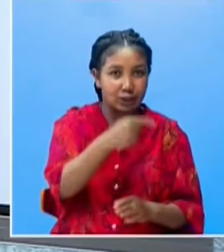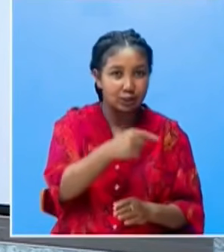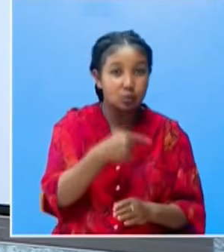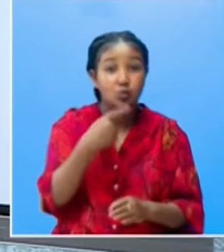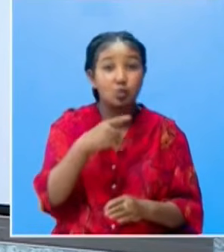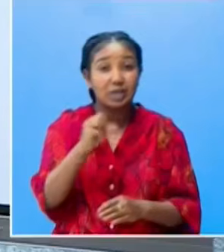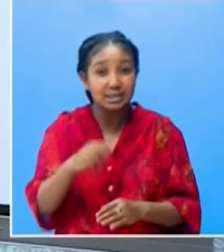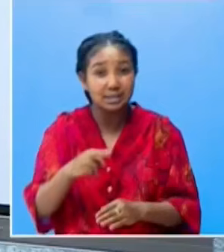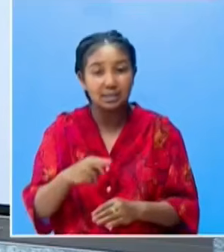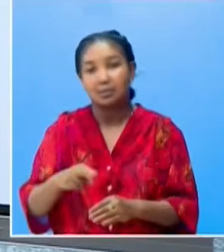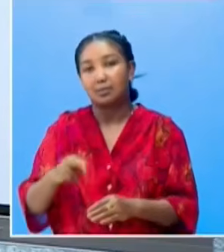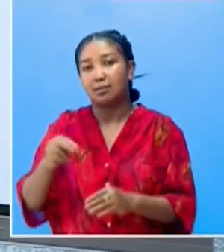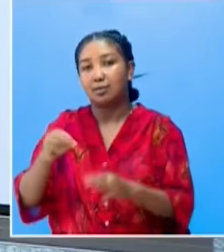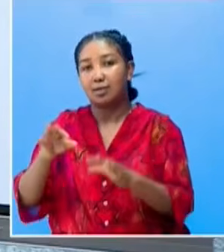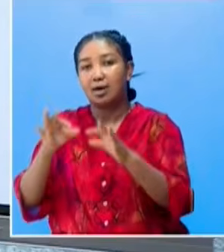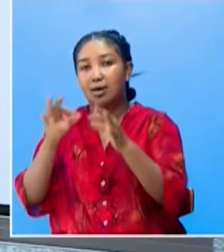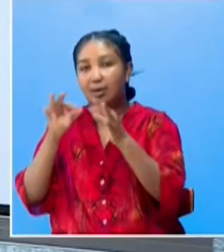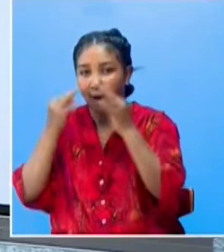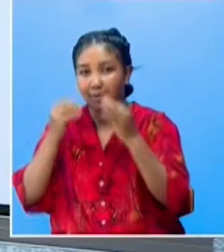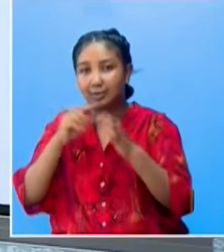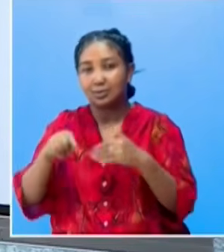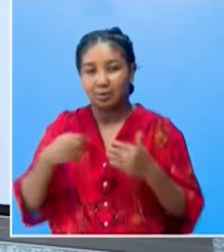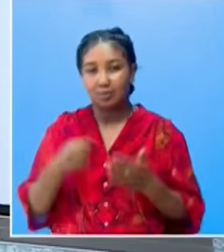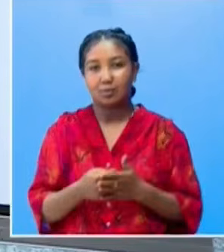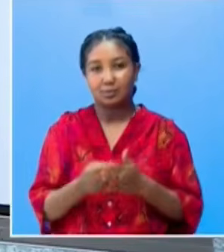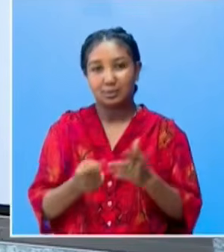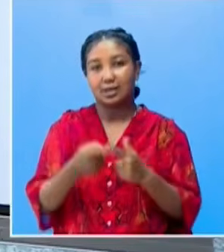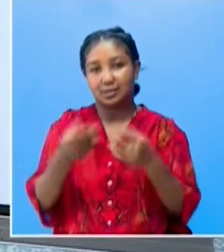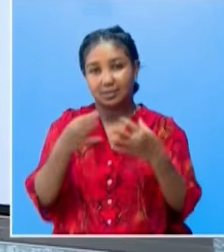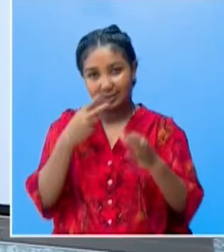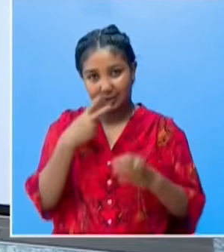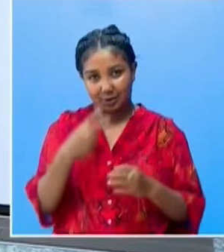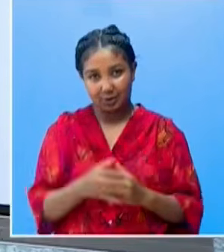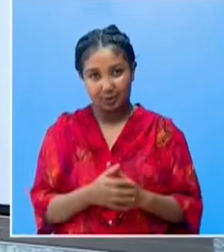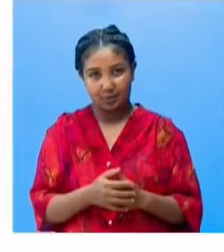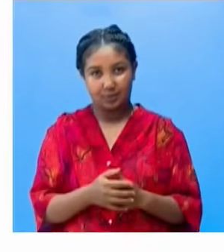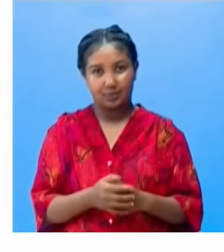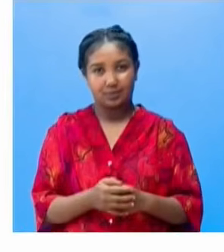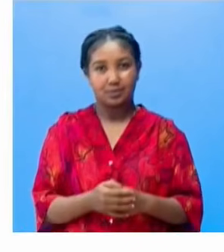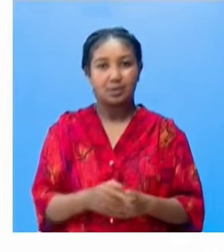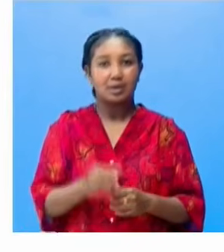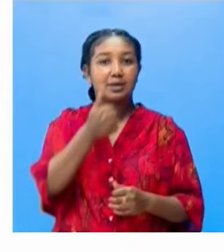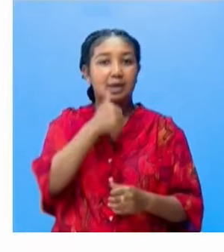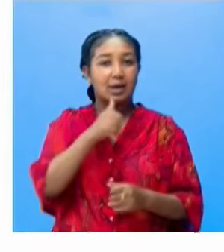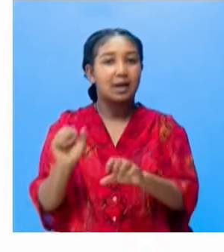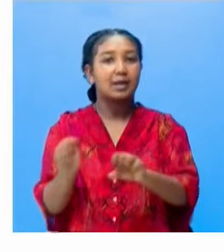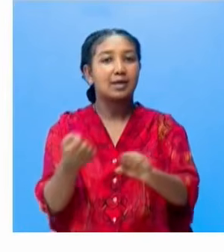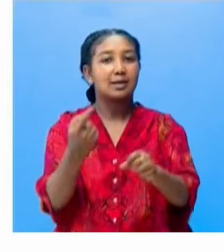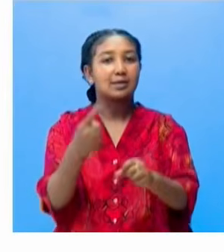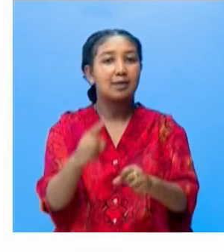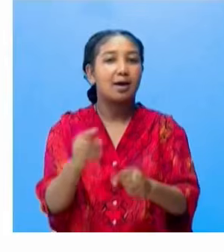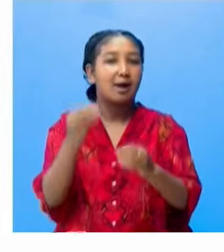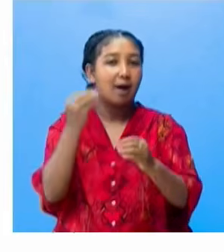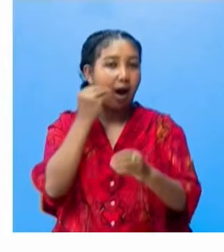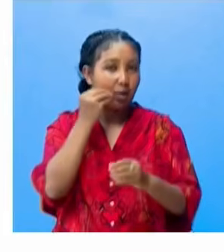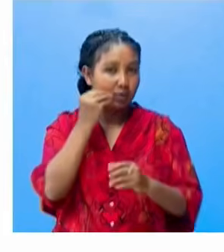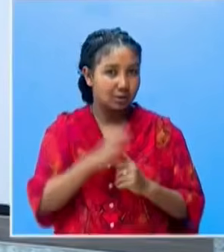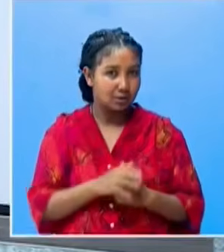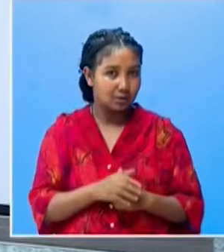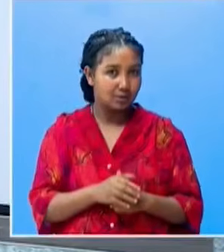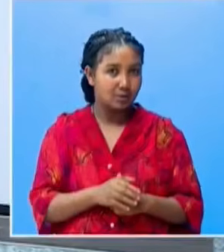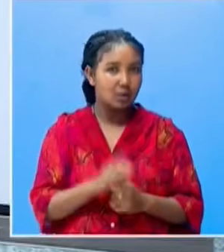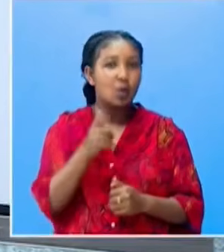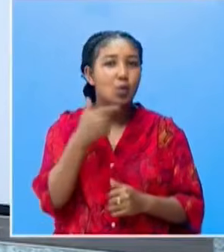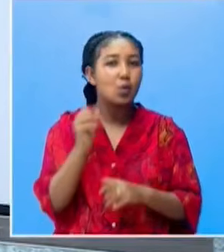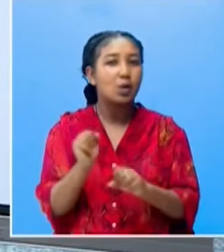cat. Okay? Good. Let's see the second sentence. The girl cleans the house.